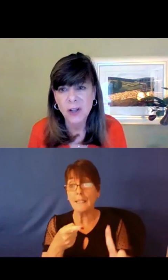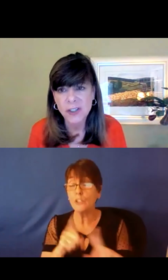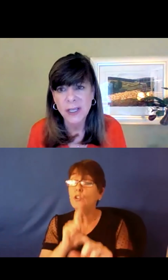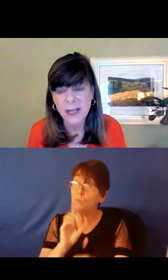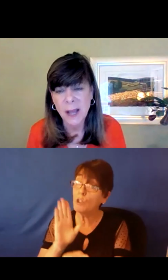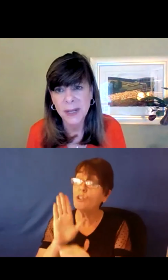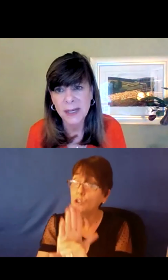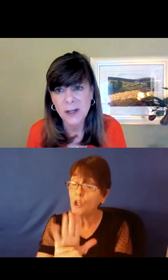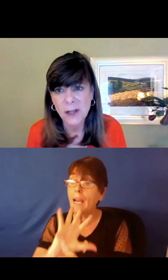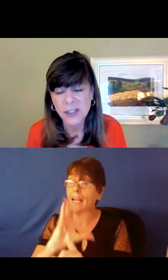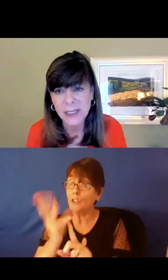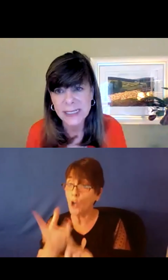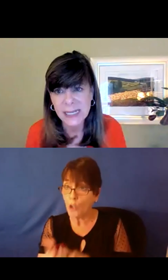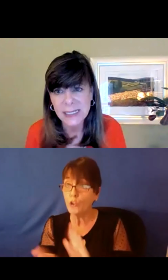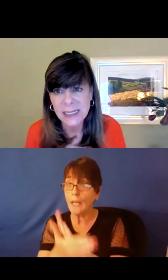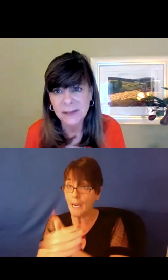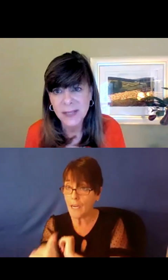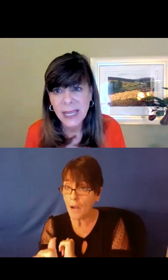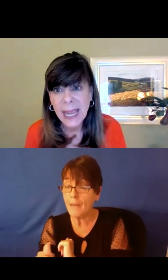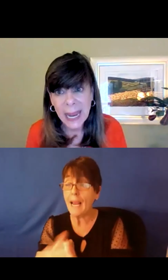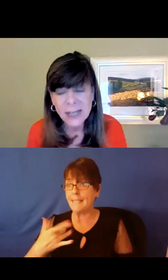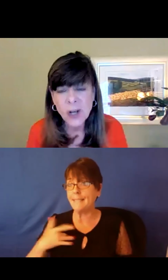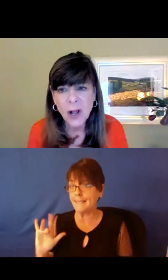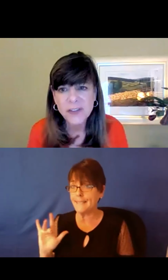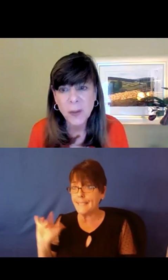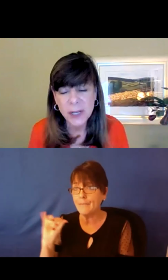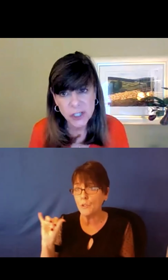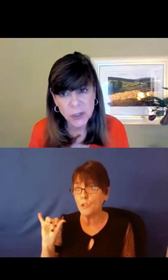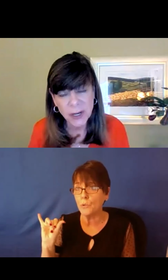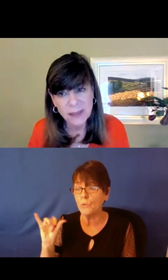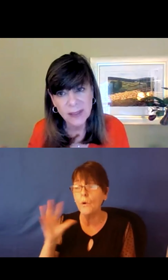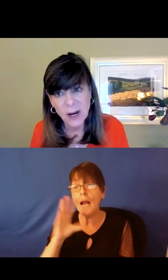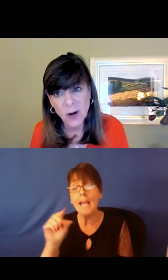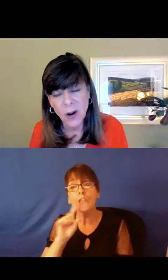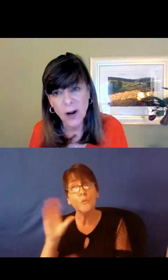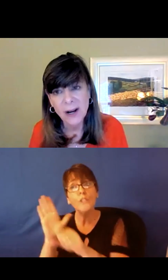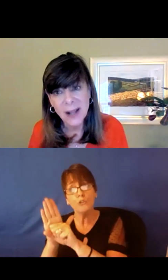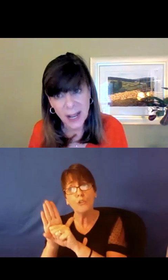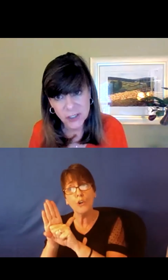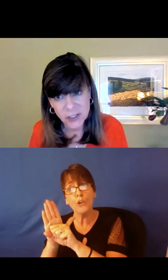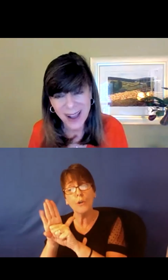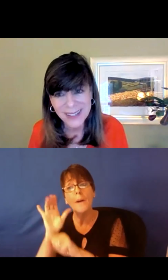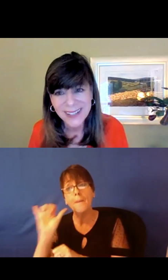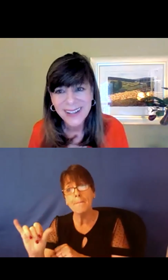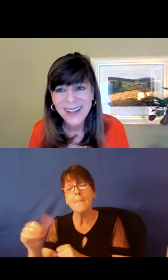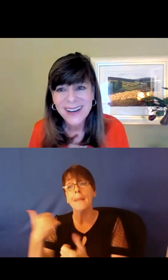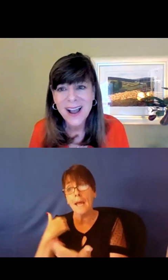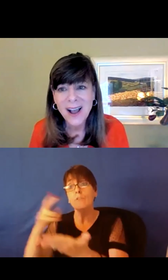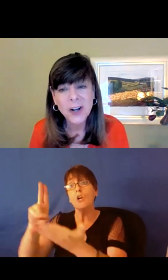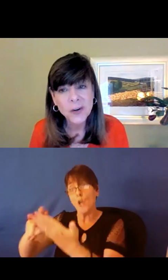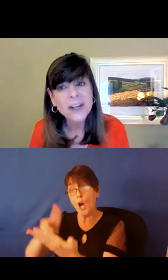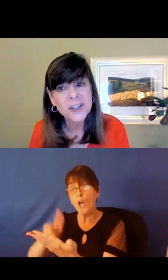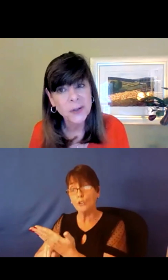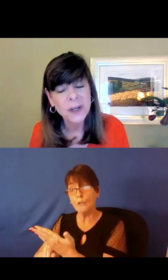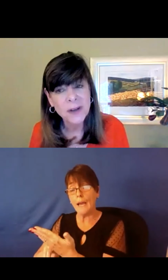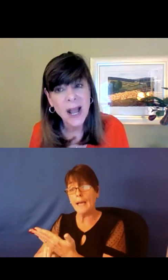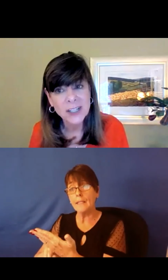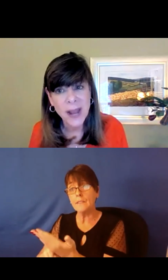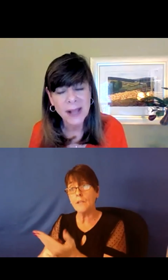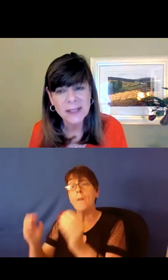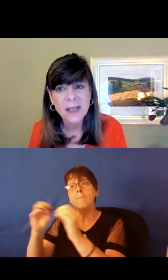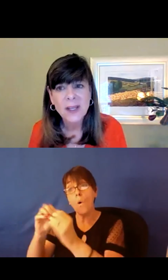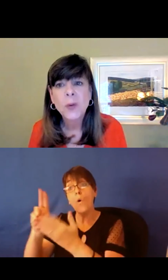they are culturally competent and culturally sensitive, and also ensuring that there are contracts a greater degree